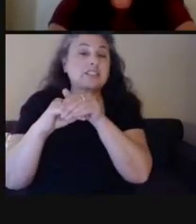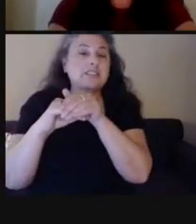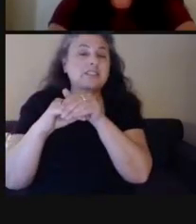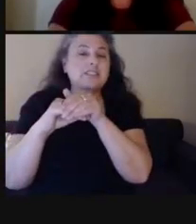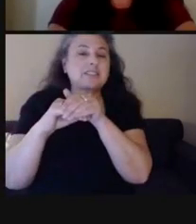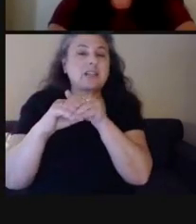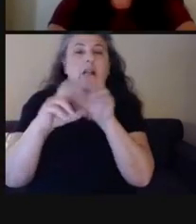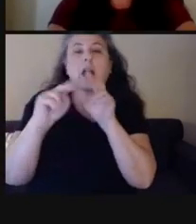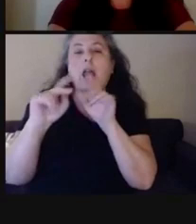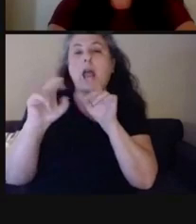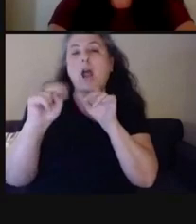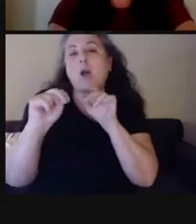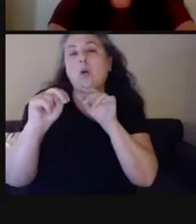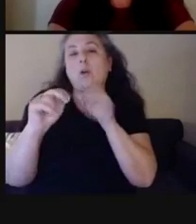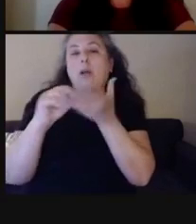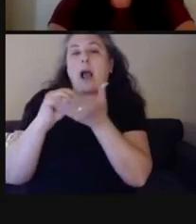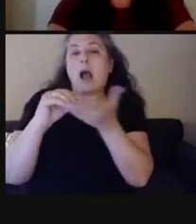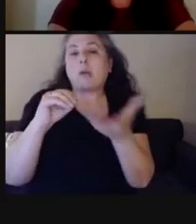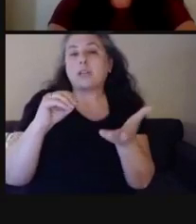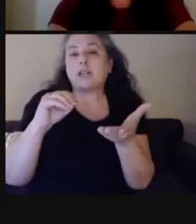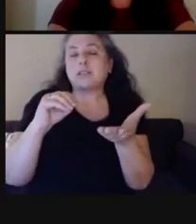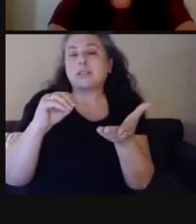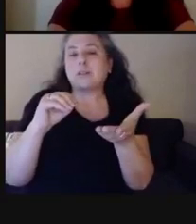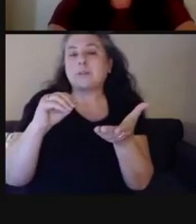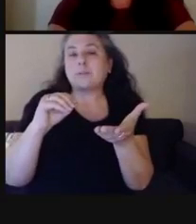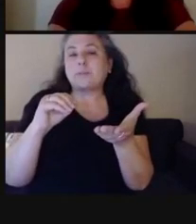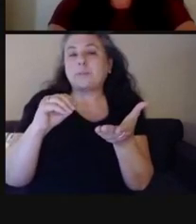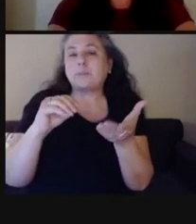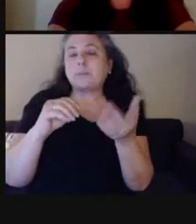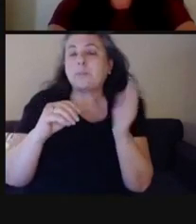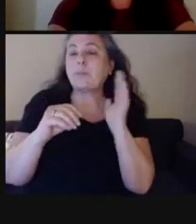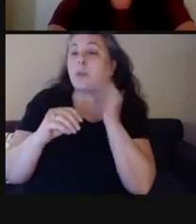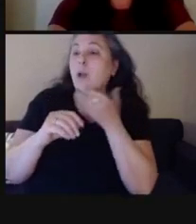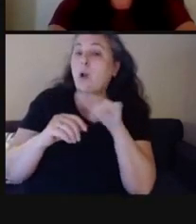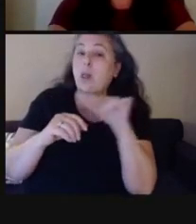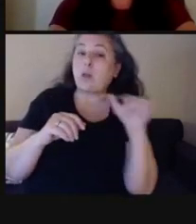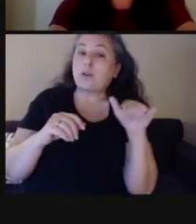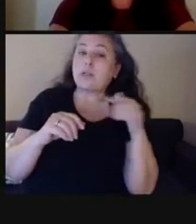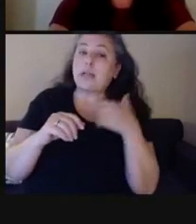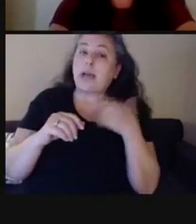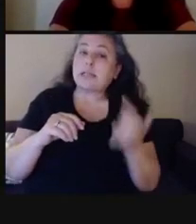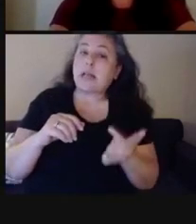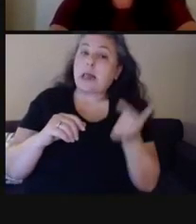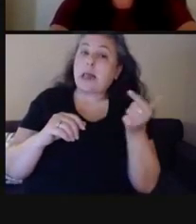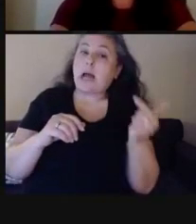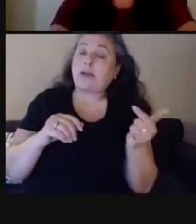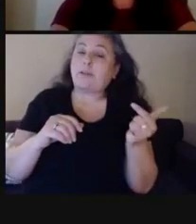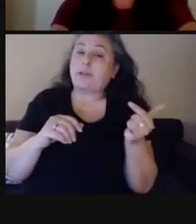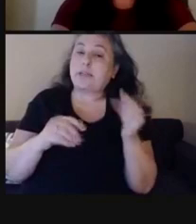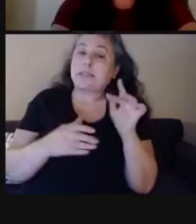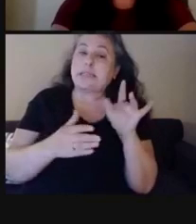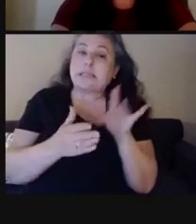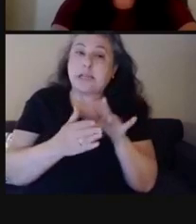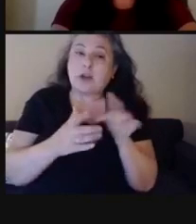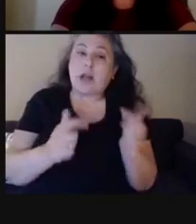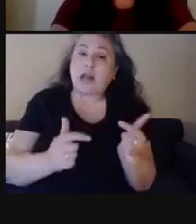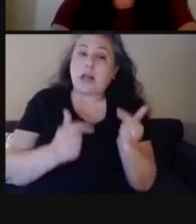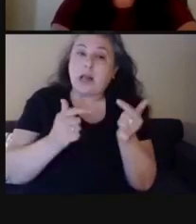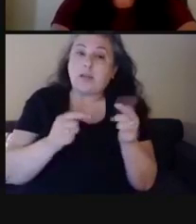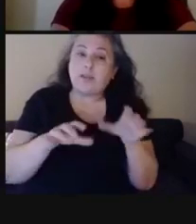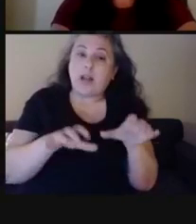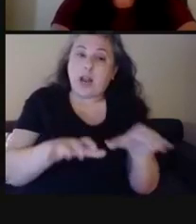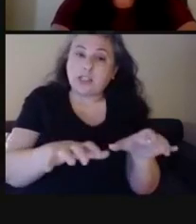is nouns or objects. Our language has life. Our language is centered on life and